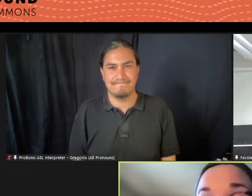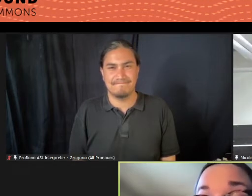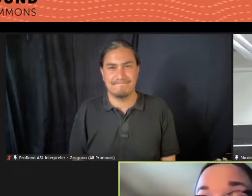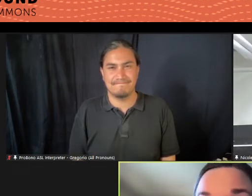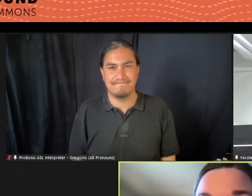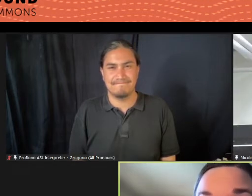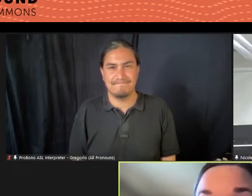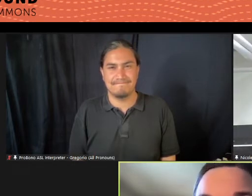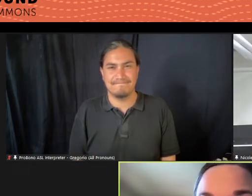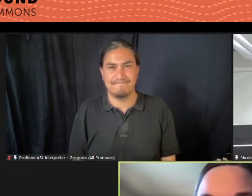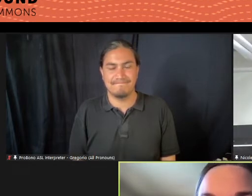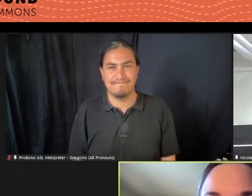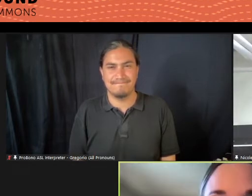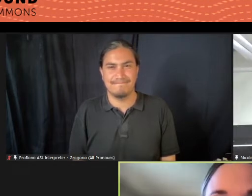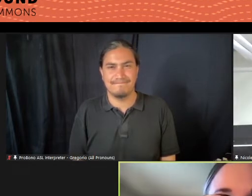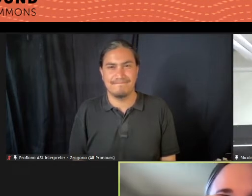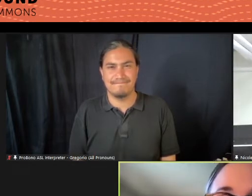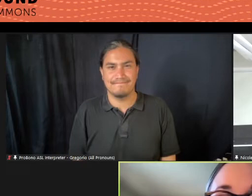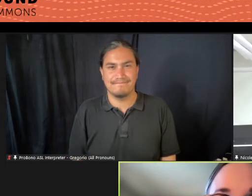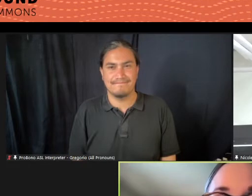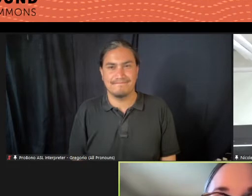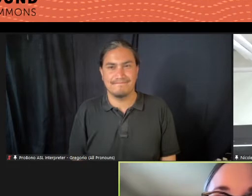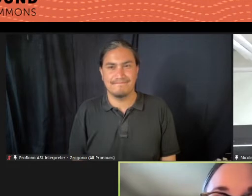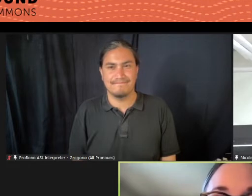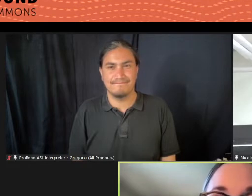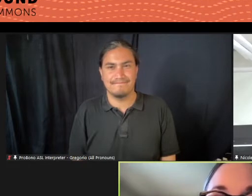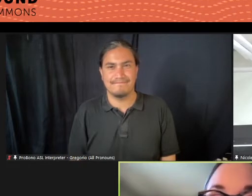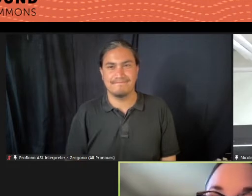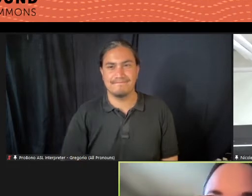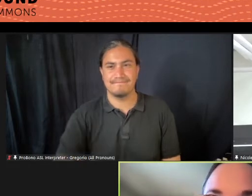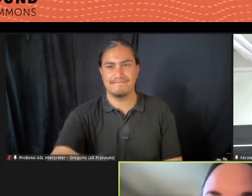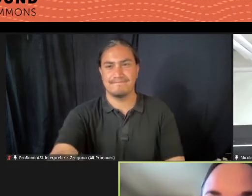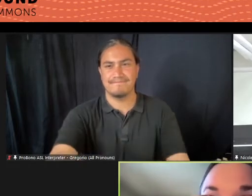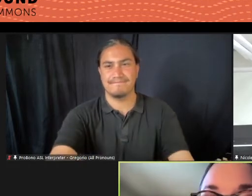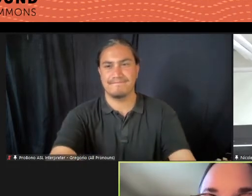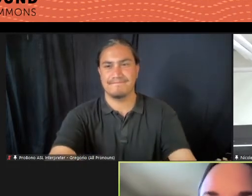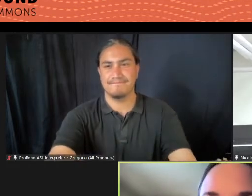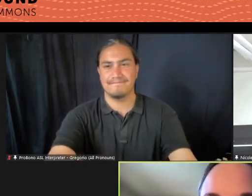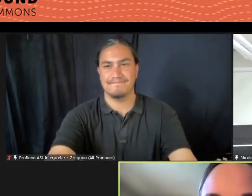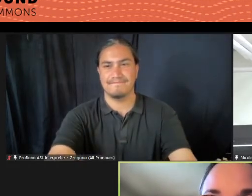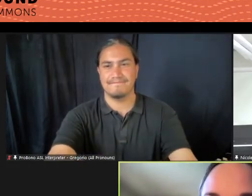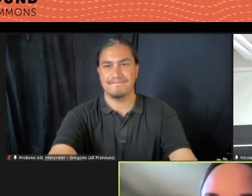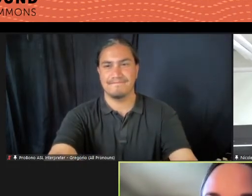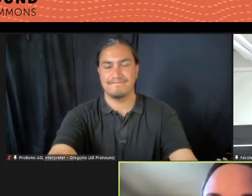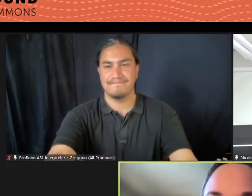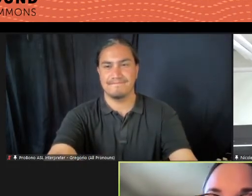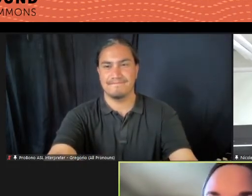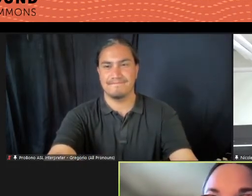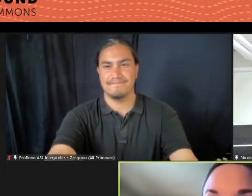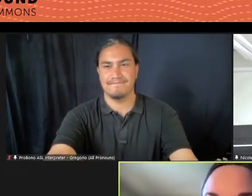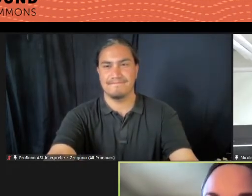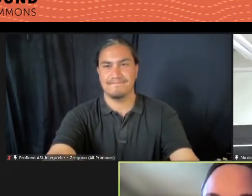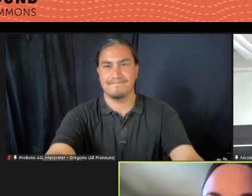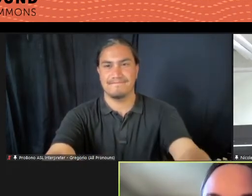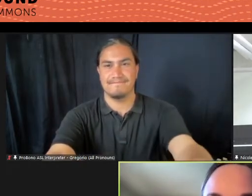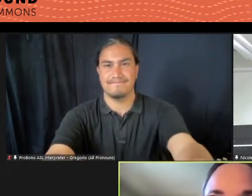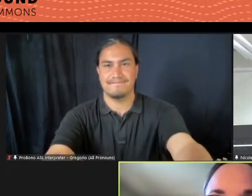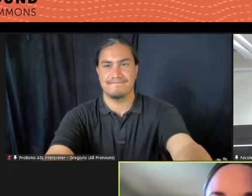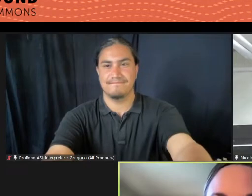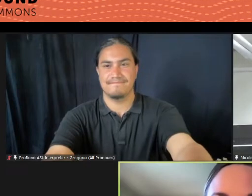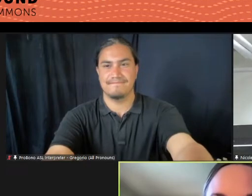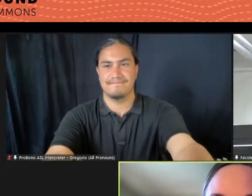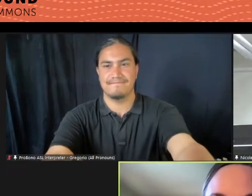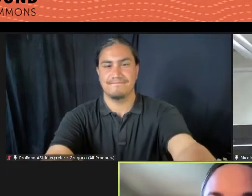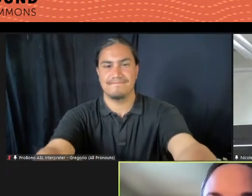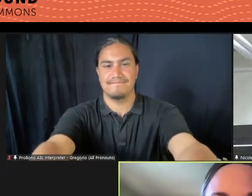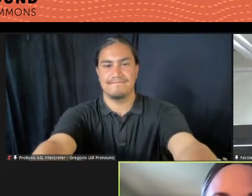I really want to sit with that last quote from Douglas Turner Ward to build out of positive potential. And I want to